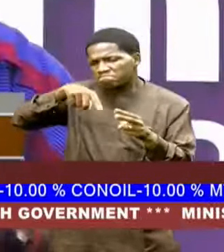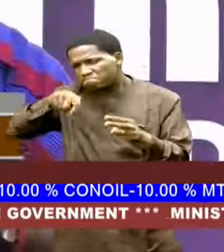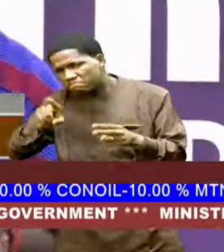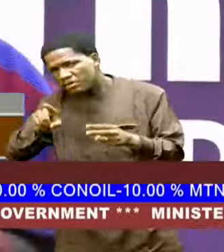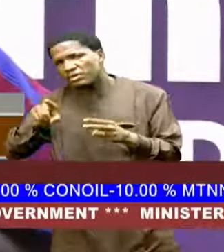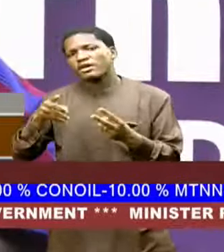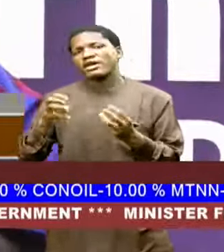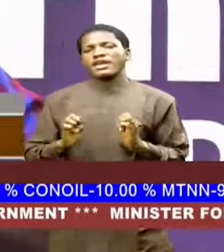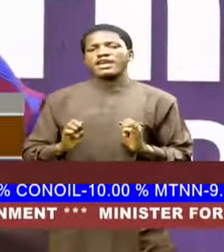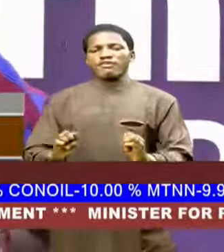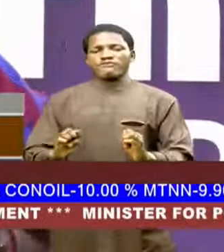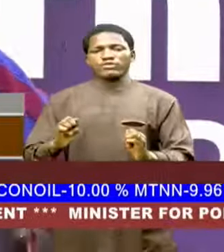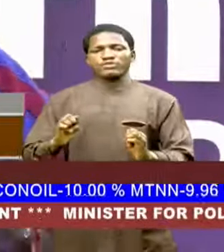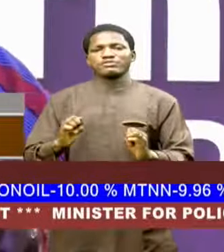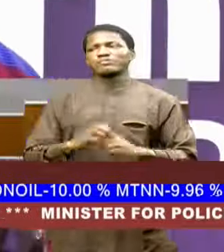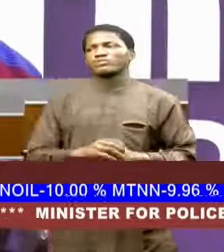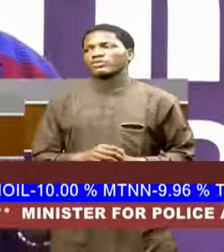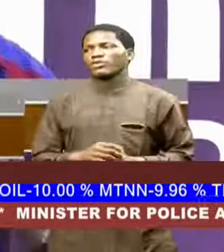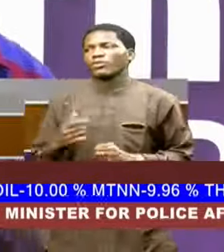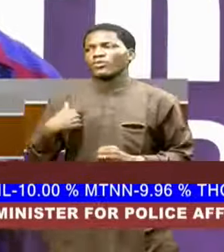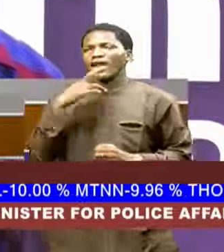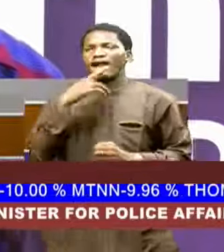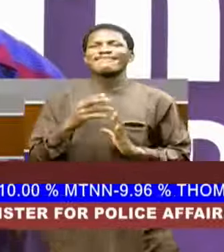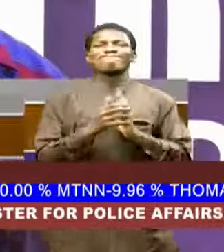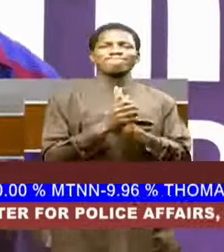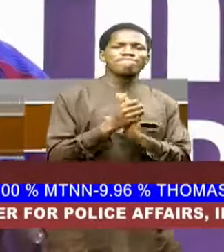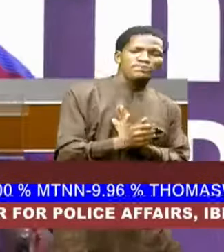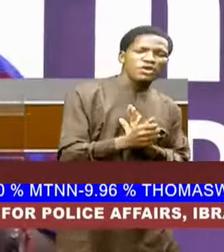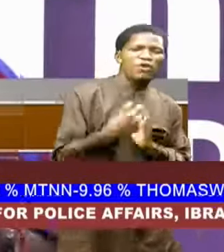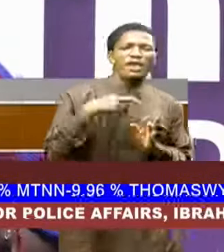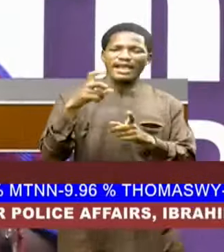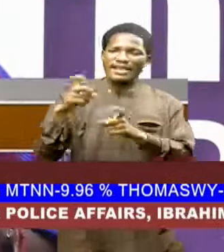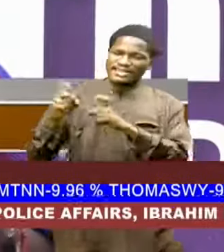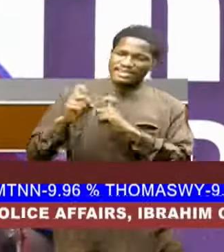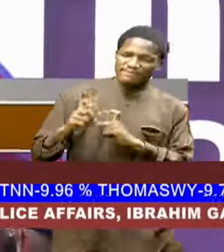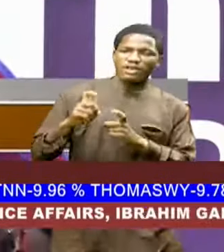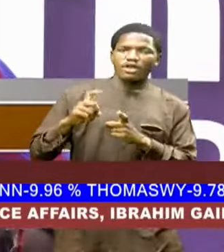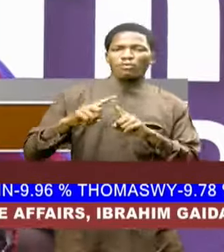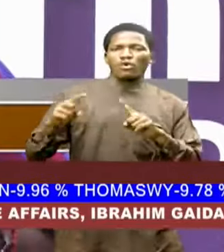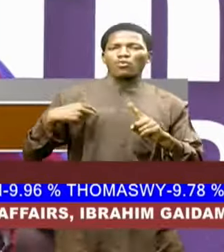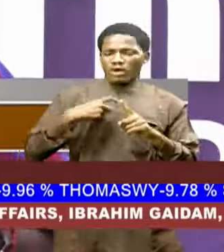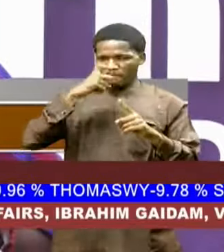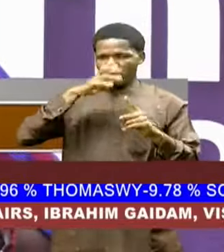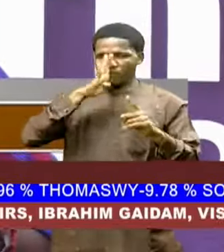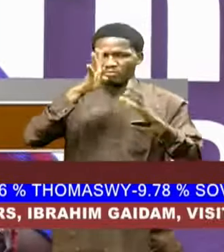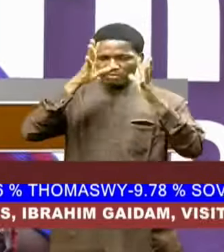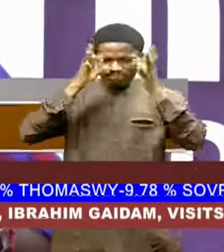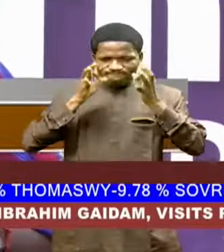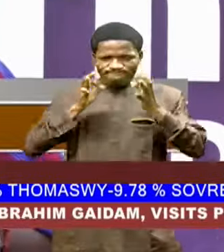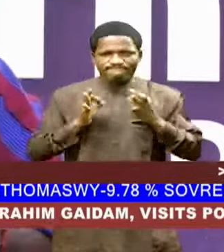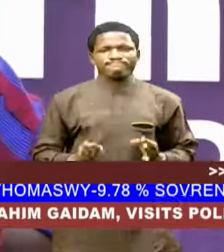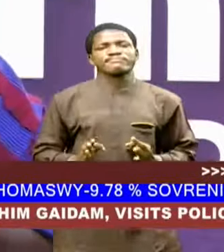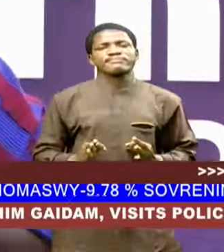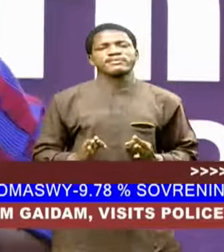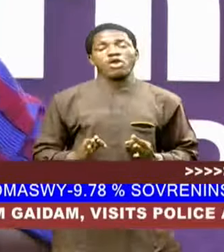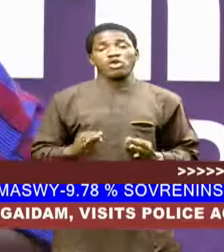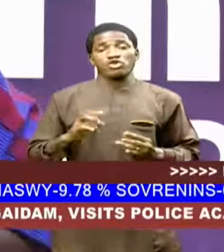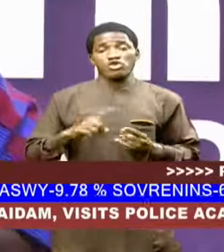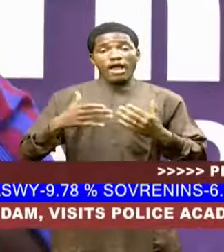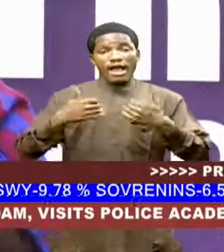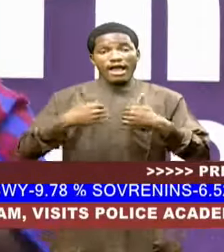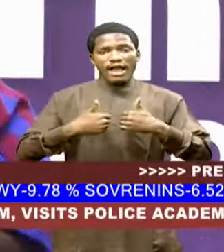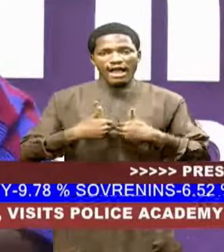We're talented, we're gifted, but again, we must be resolute. We must be determined to have